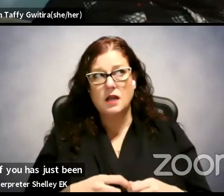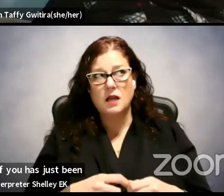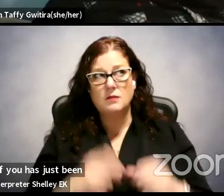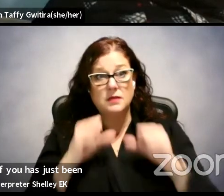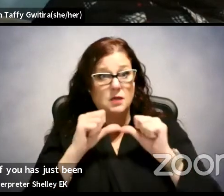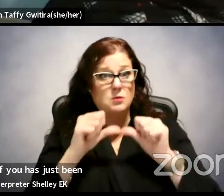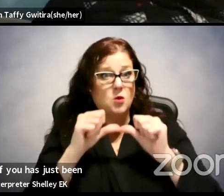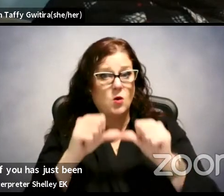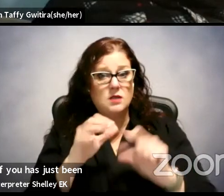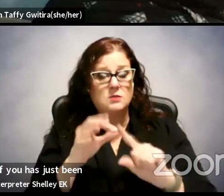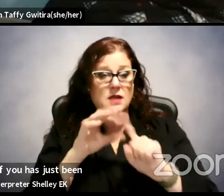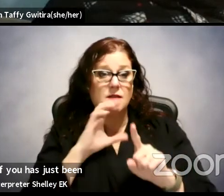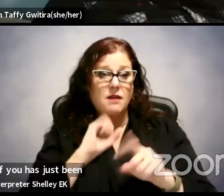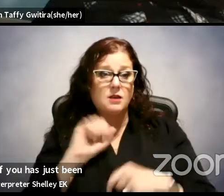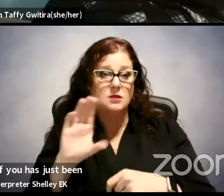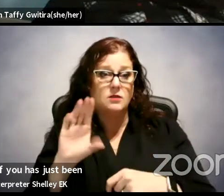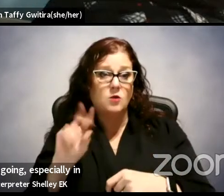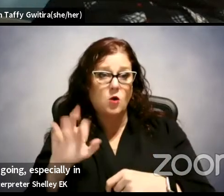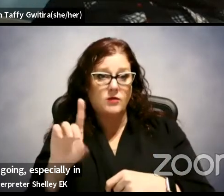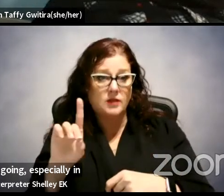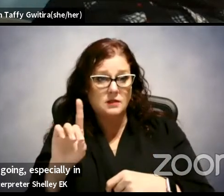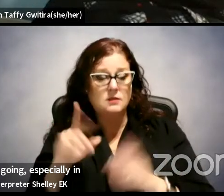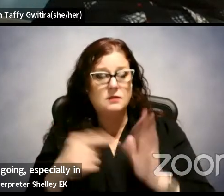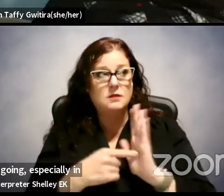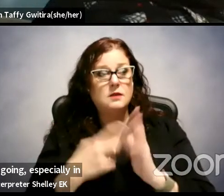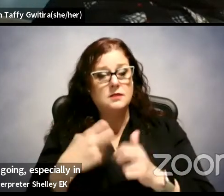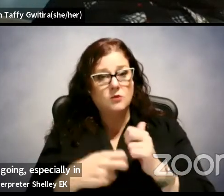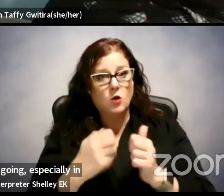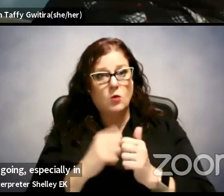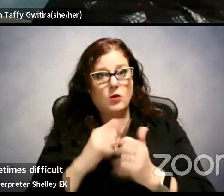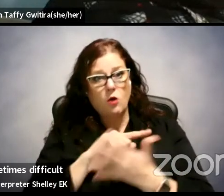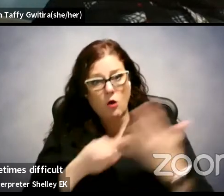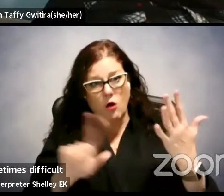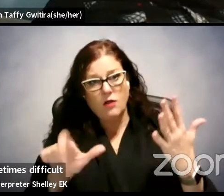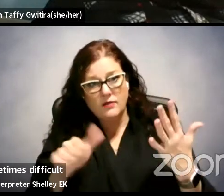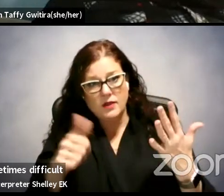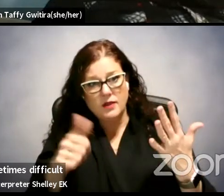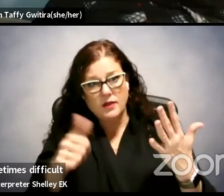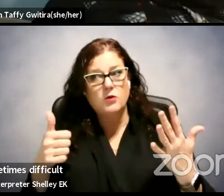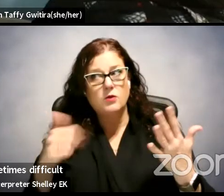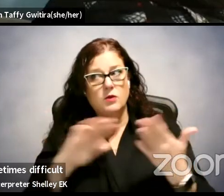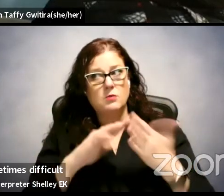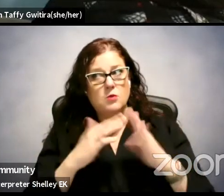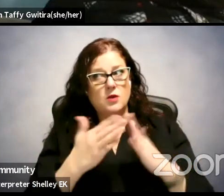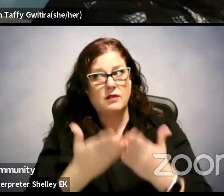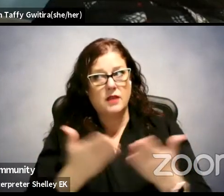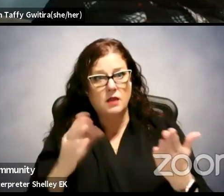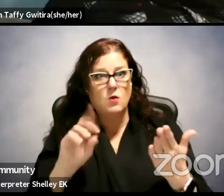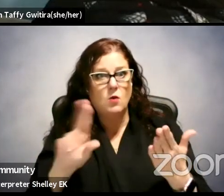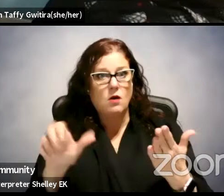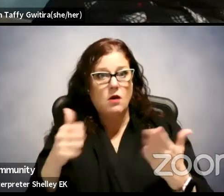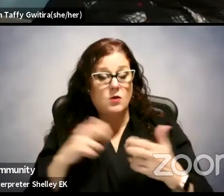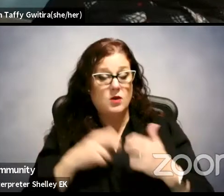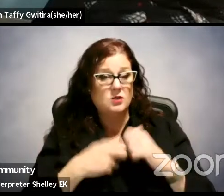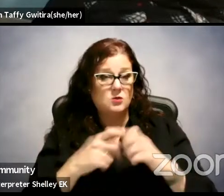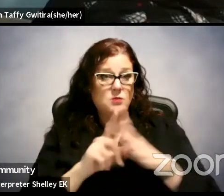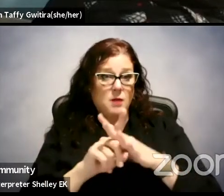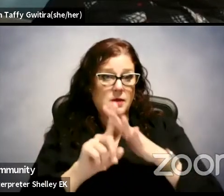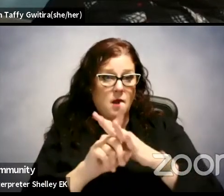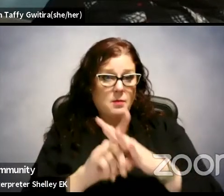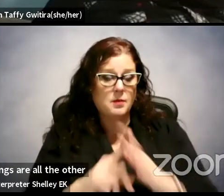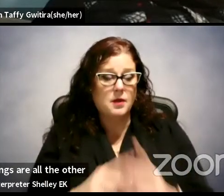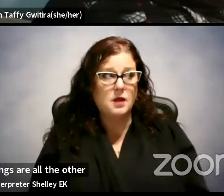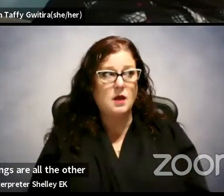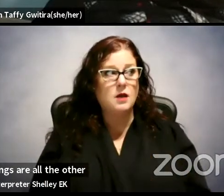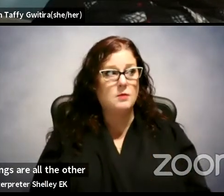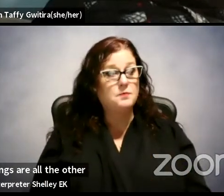going, especially in the age of COVID. It is sometimes difficult with all the other community things or all the other issues that have popped up. But